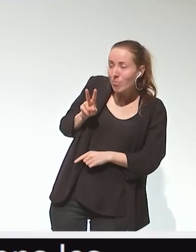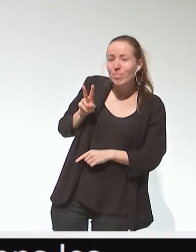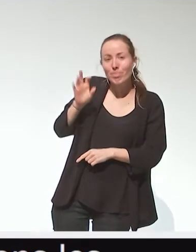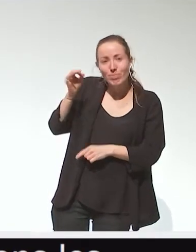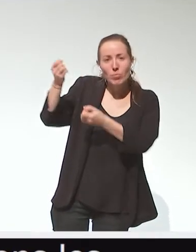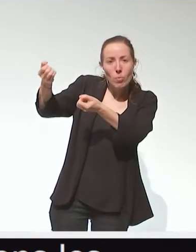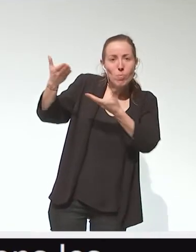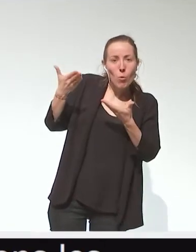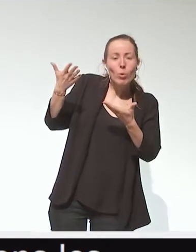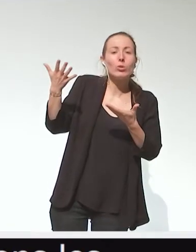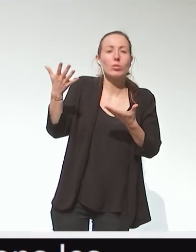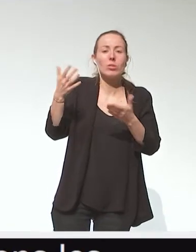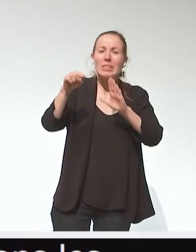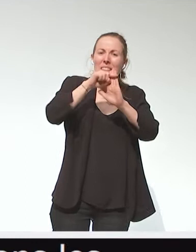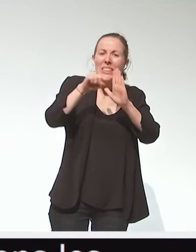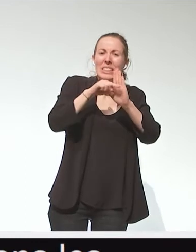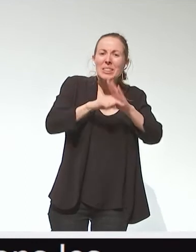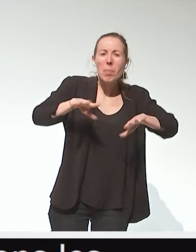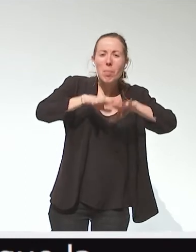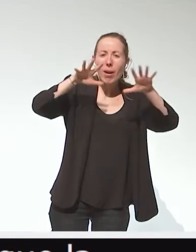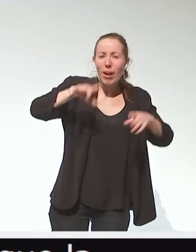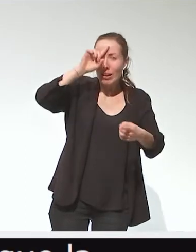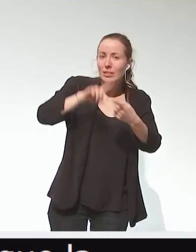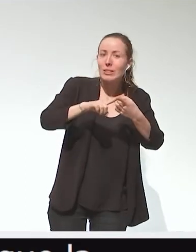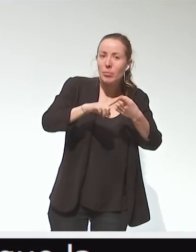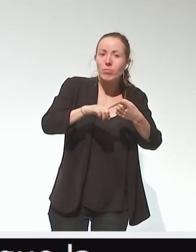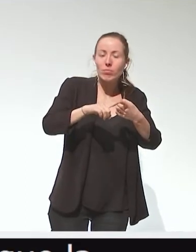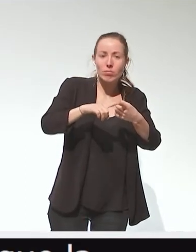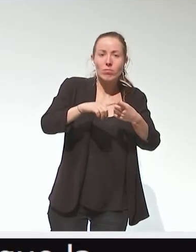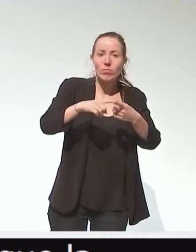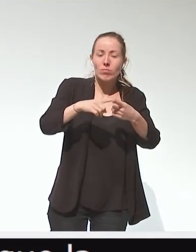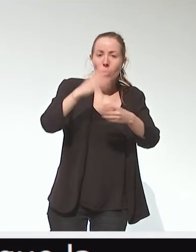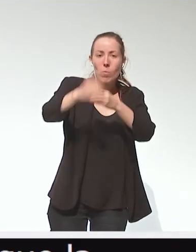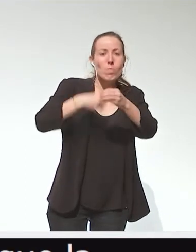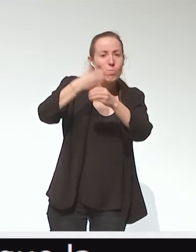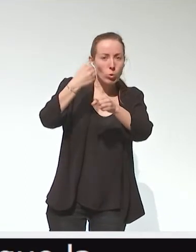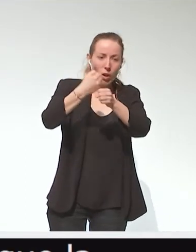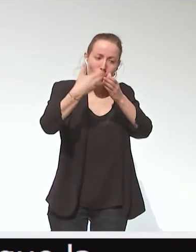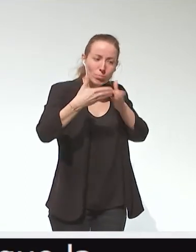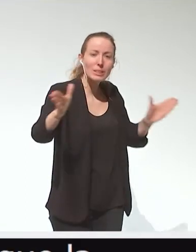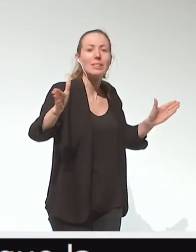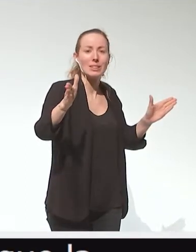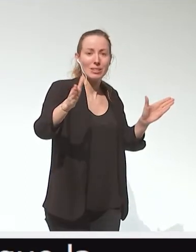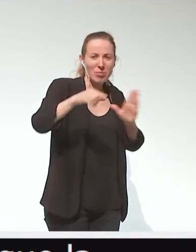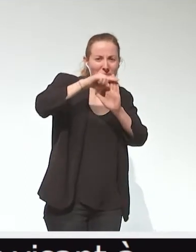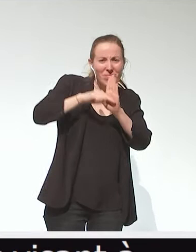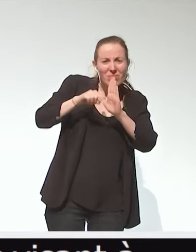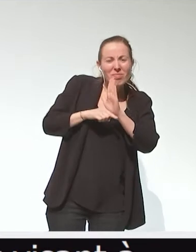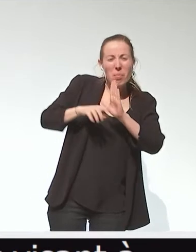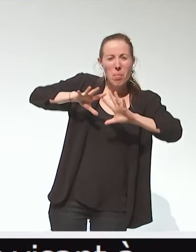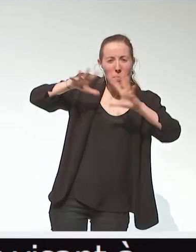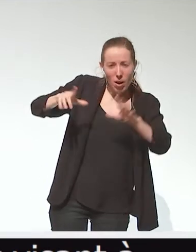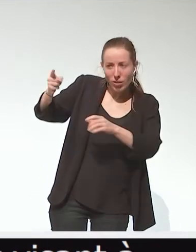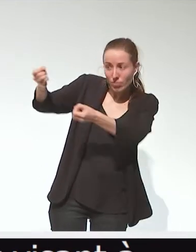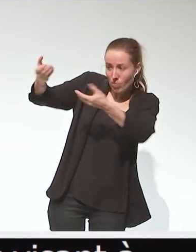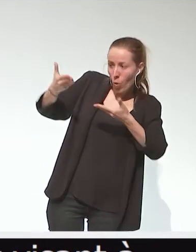the European Commission has unveiled a package to improve work and labor opportunities for